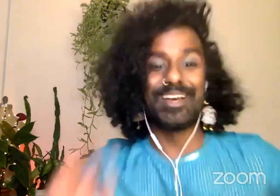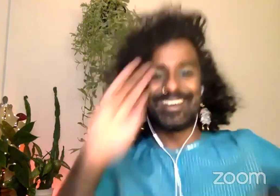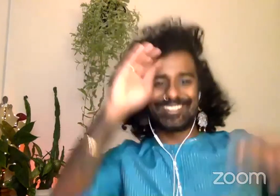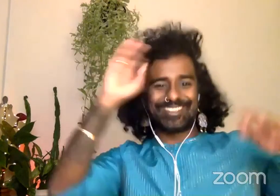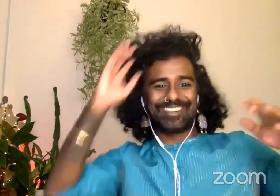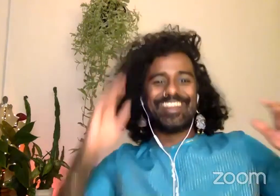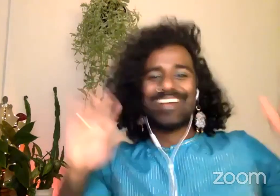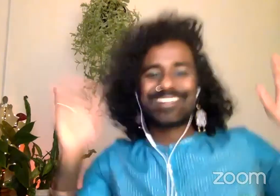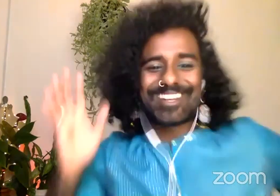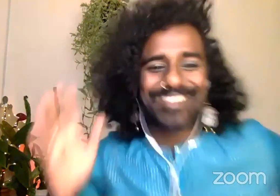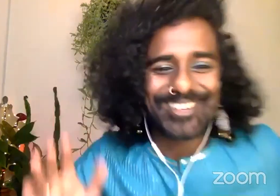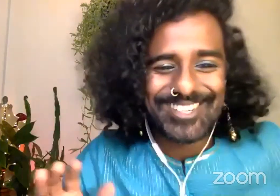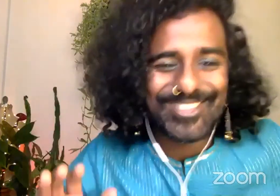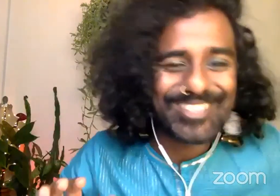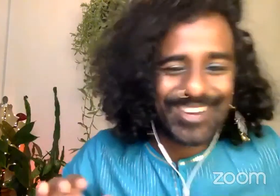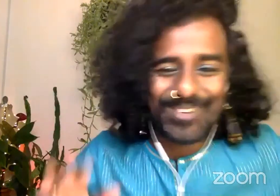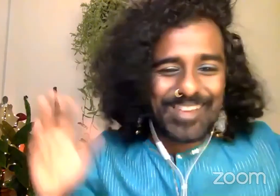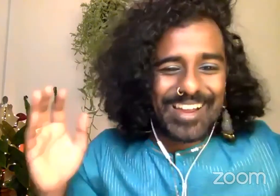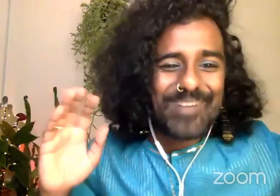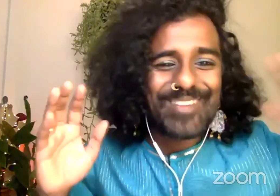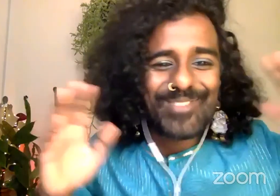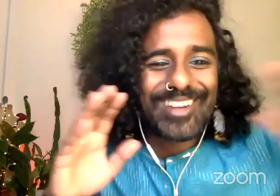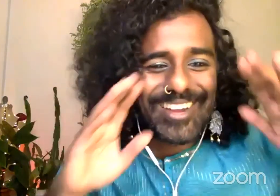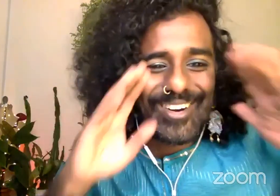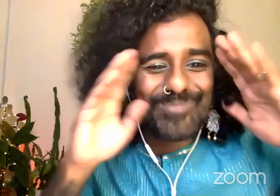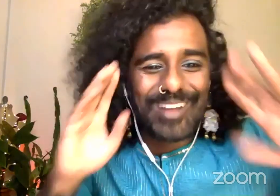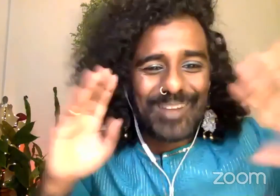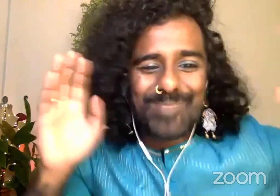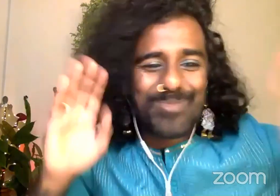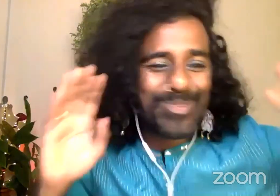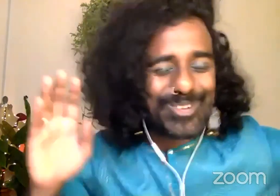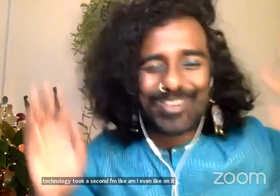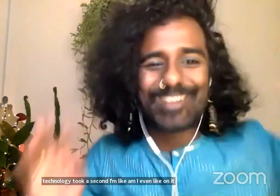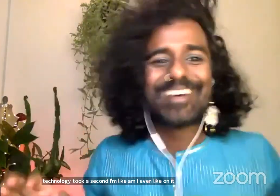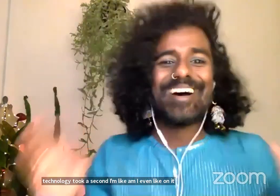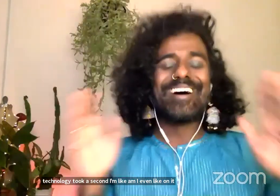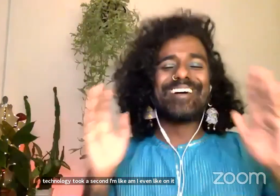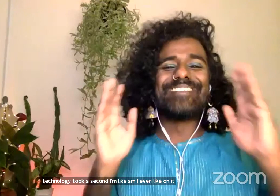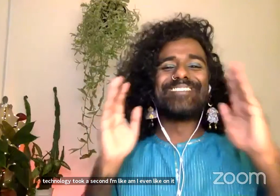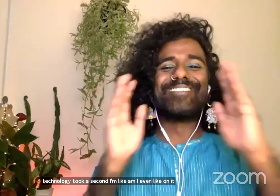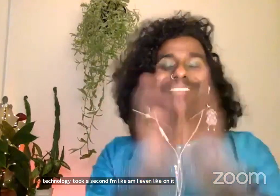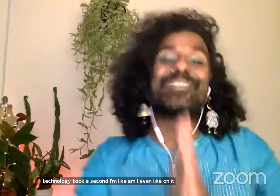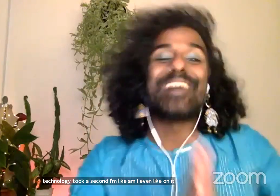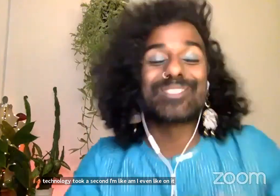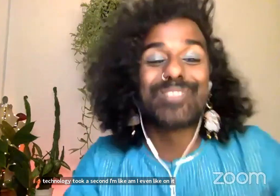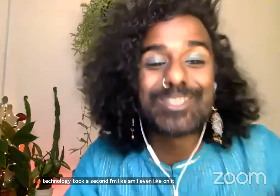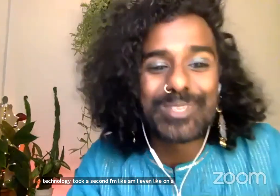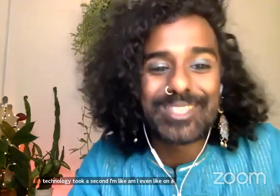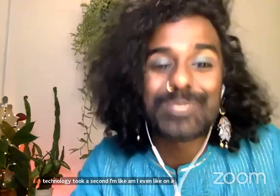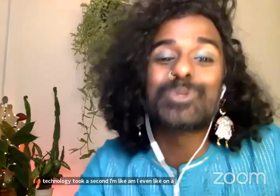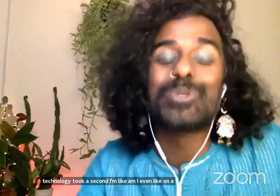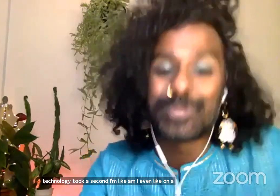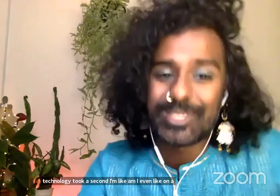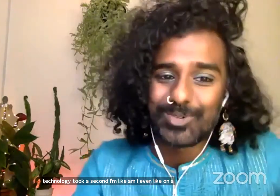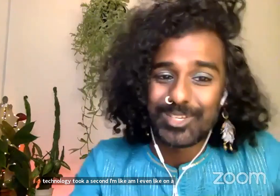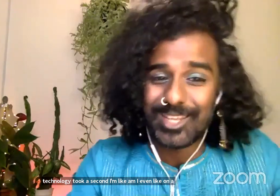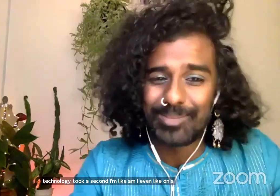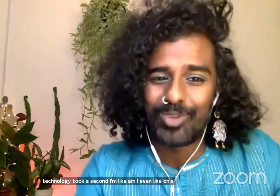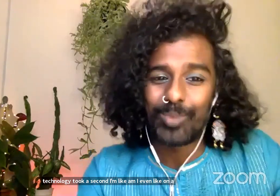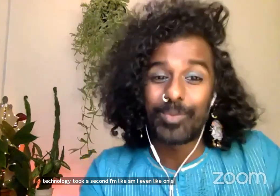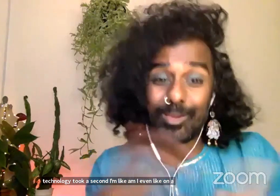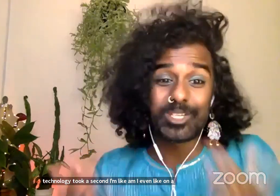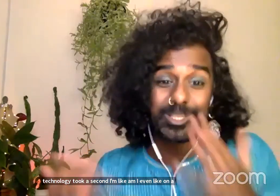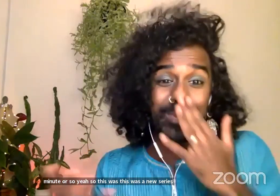Yes, sorry, technology took a second. I'm like, am I even like on, am I muted or not? So this was a new series